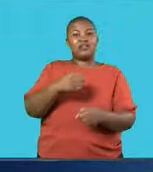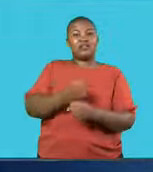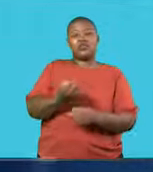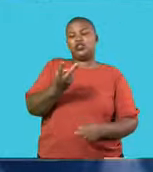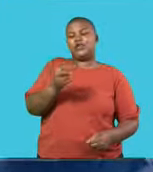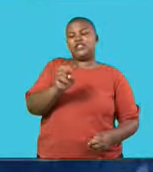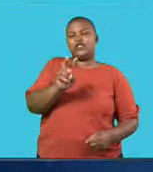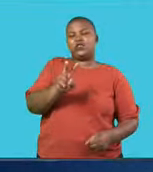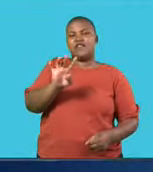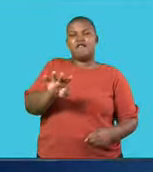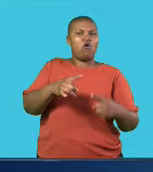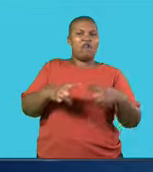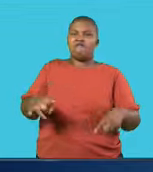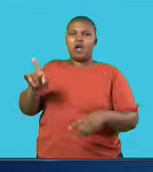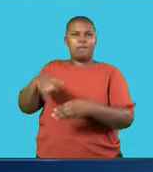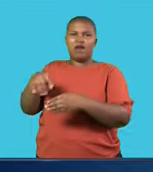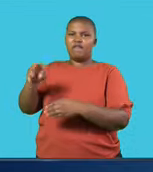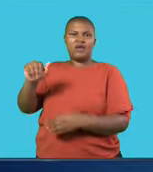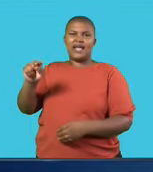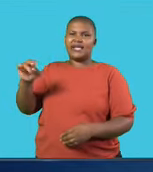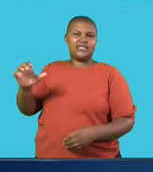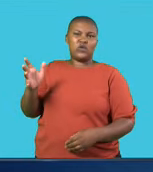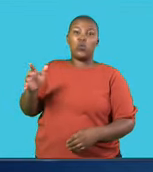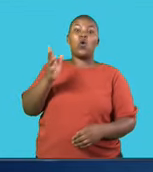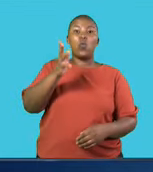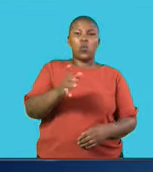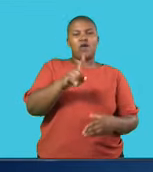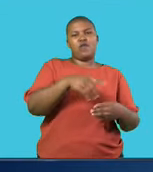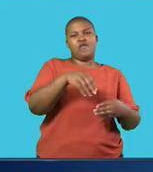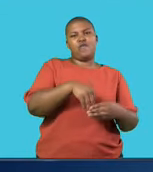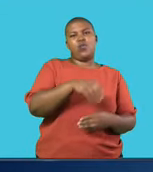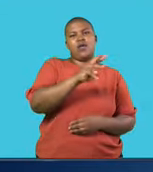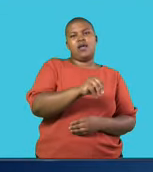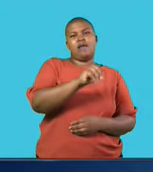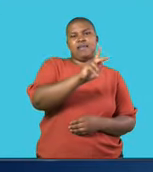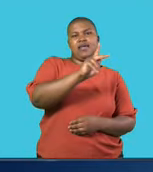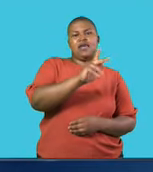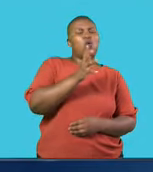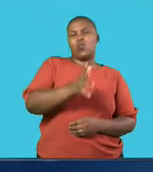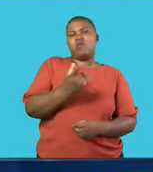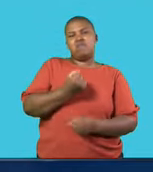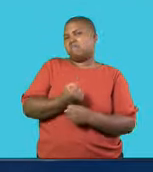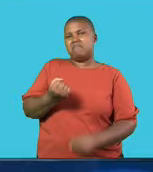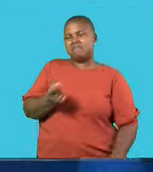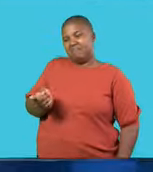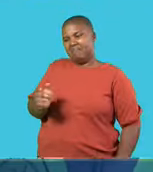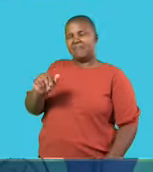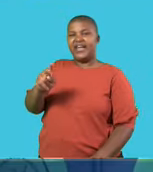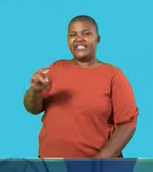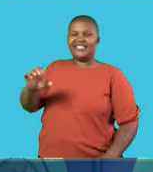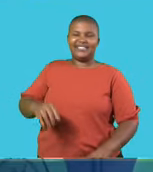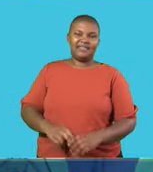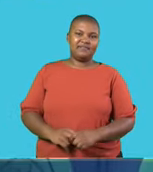naha tse tlileng ho kena motjheng lemong se tlang moo a boletseng ha a keke a kgetha mokga wa ANC ka ha kgetho ya